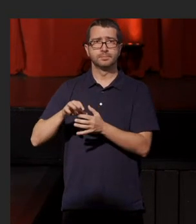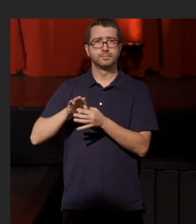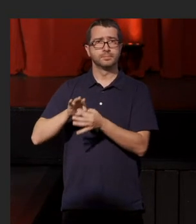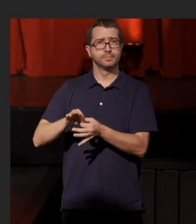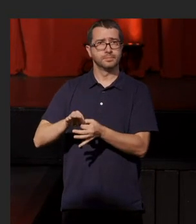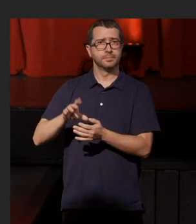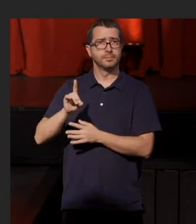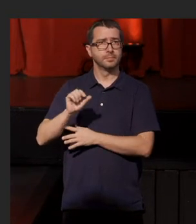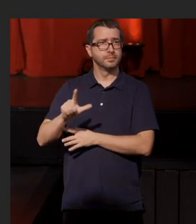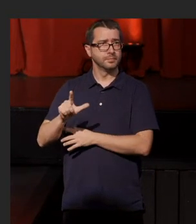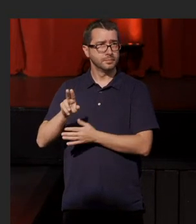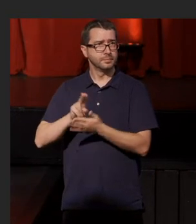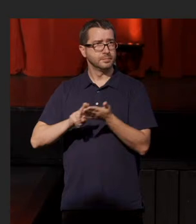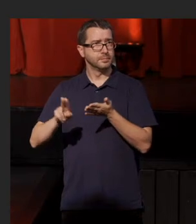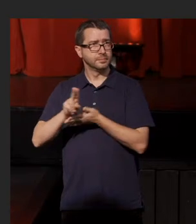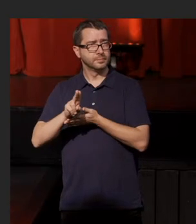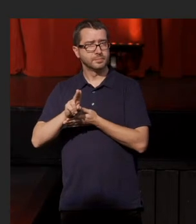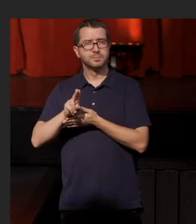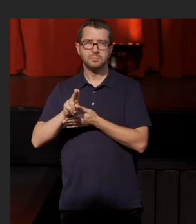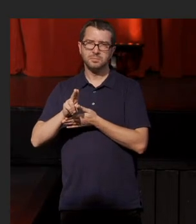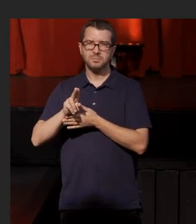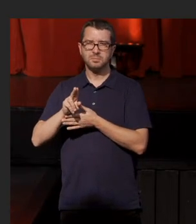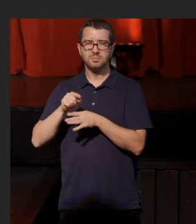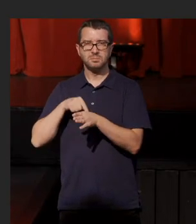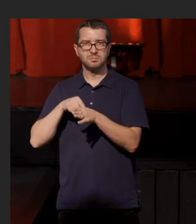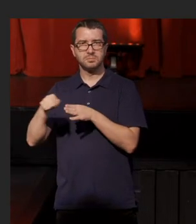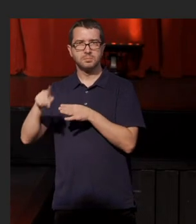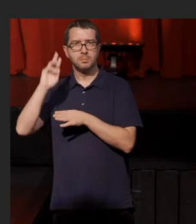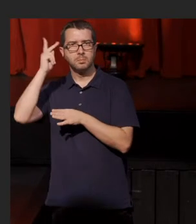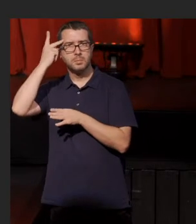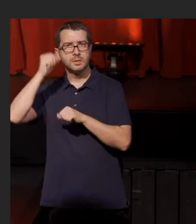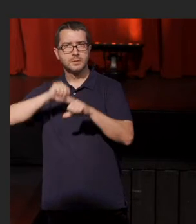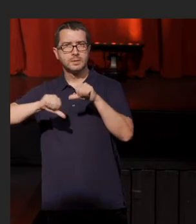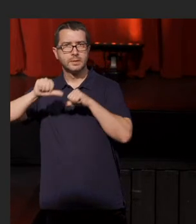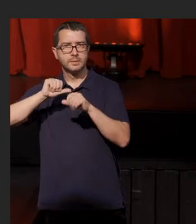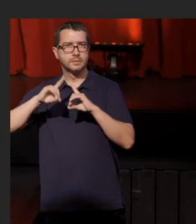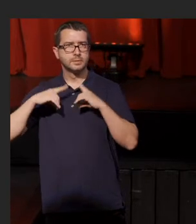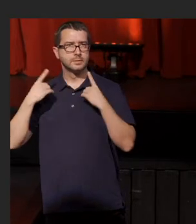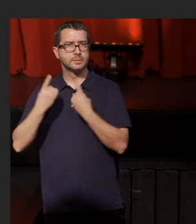and in particular the political science department, to